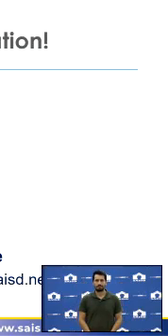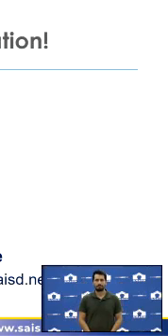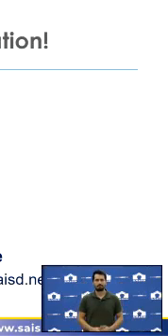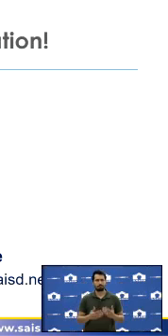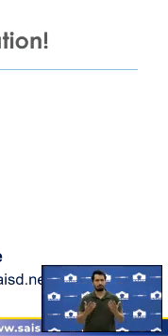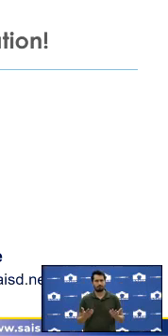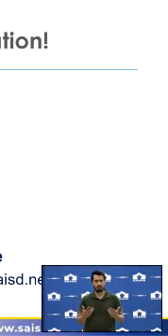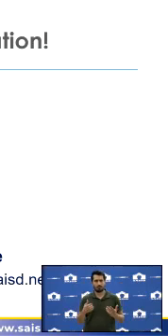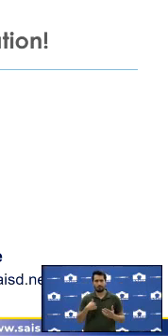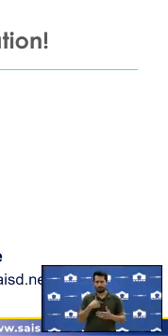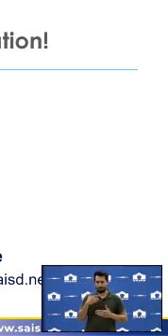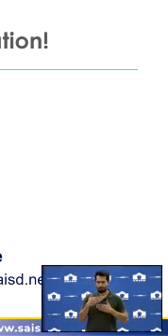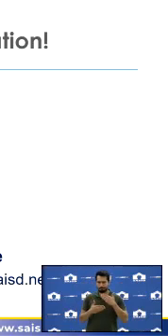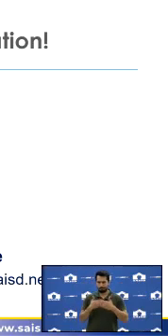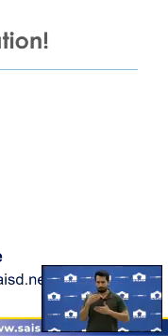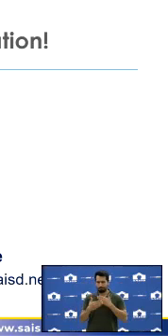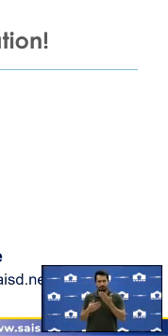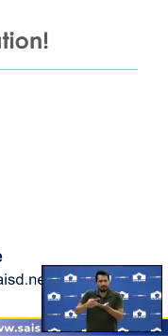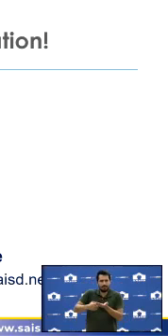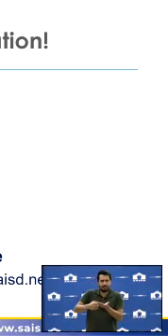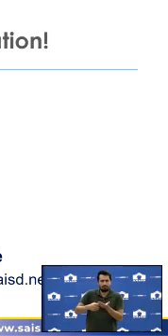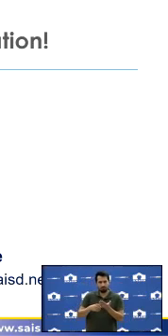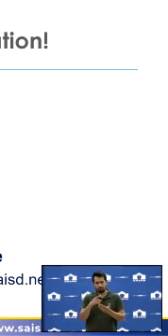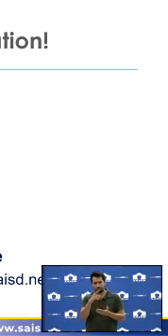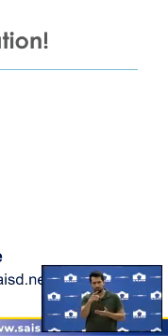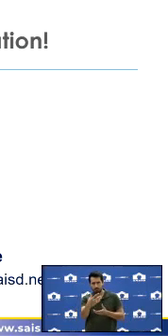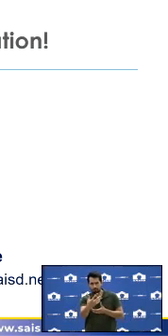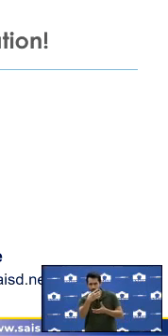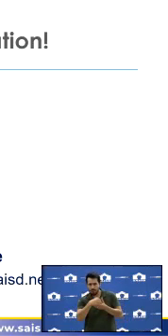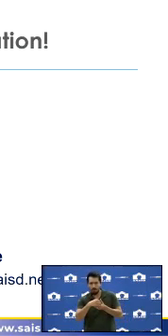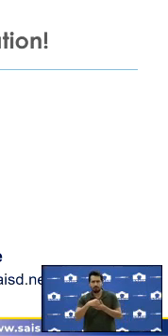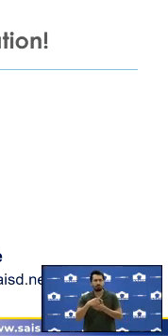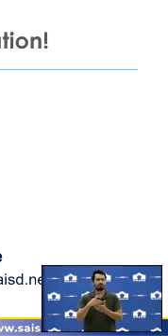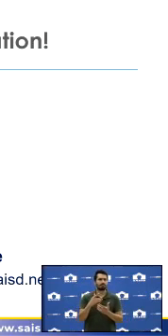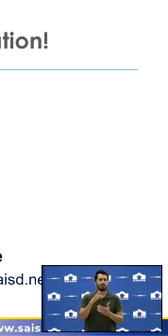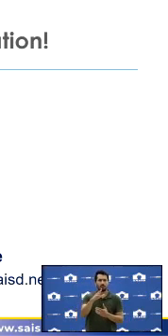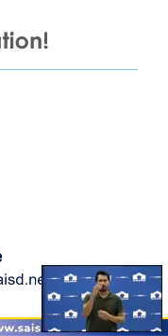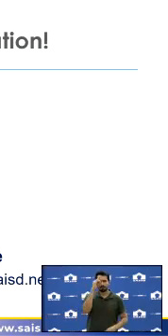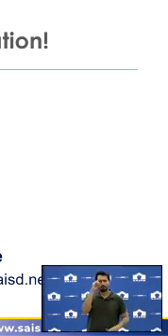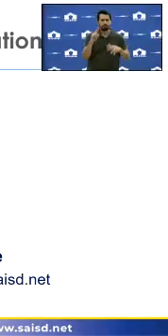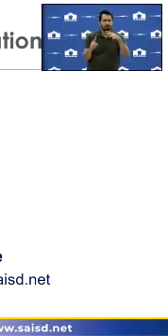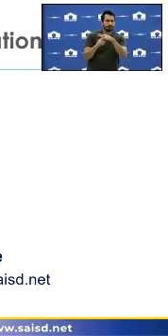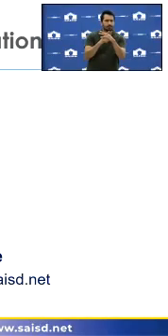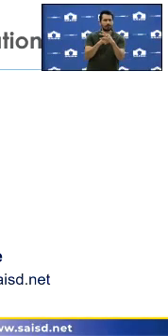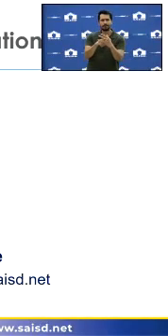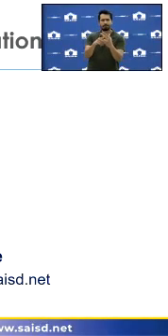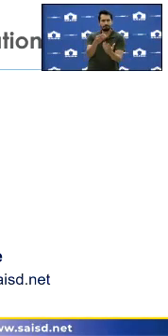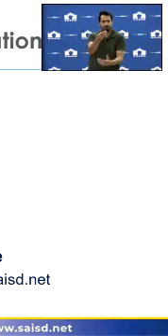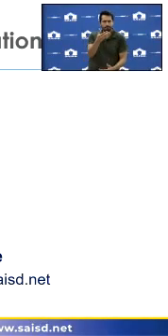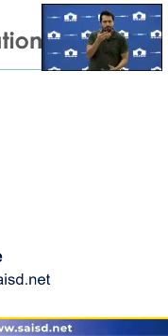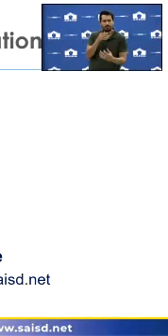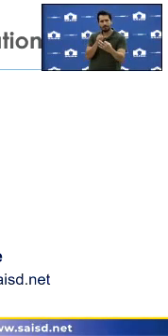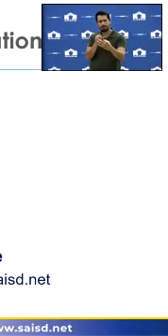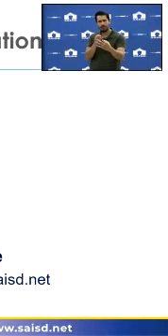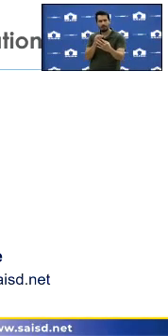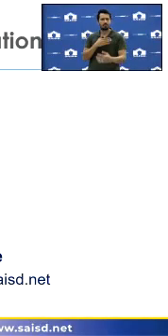So as we move forward with this discussion, there's a chance for you to get involved and share your thoughts, share any questions that you have. So